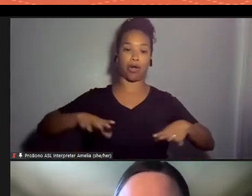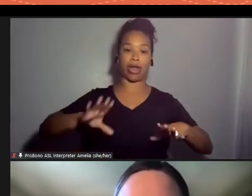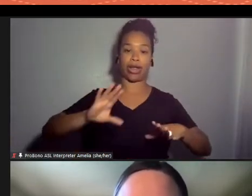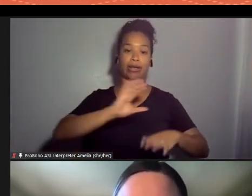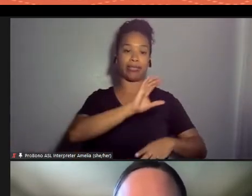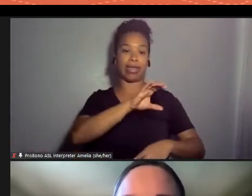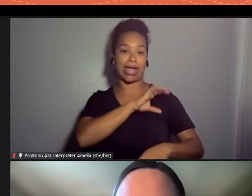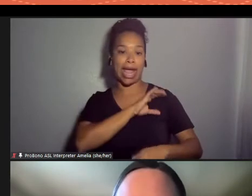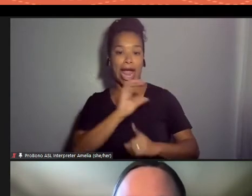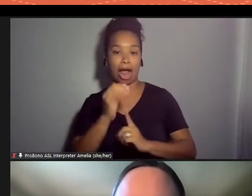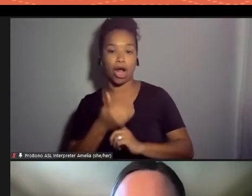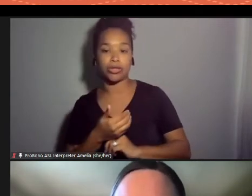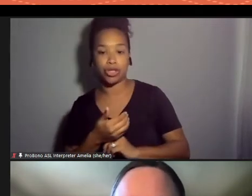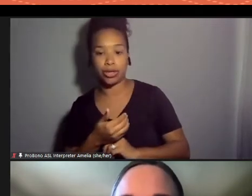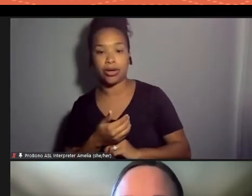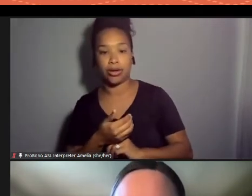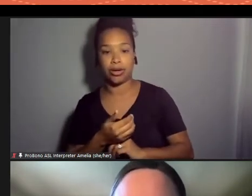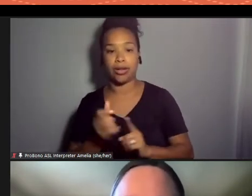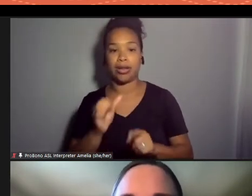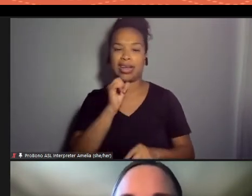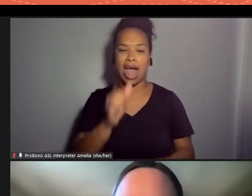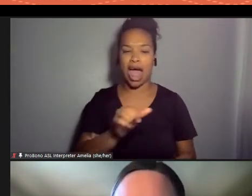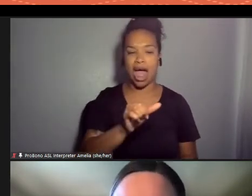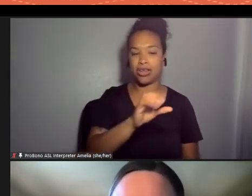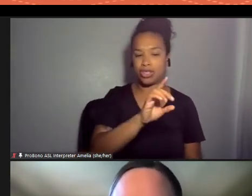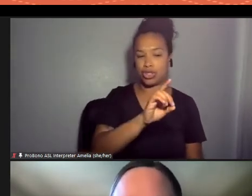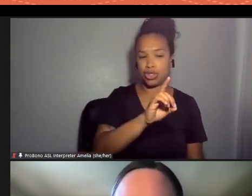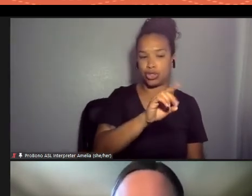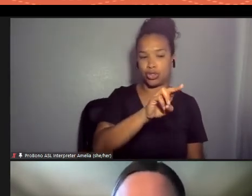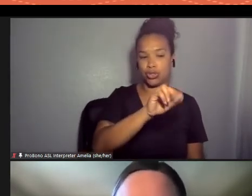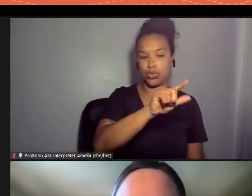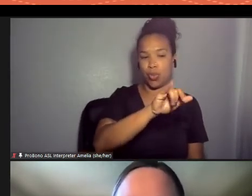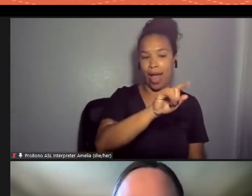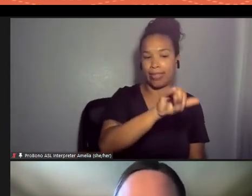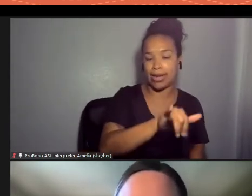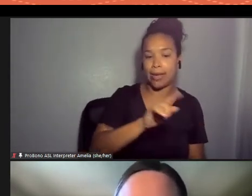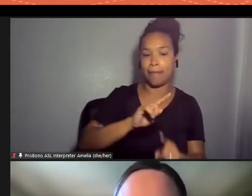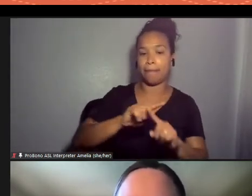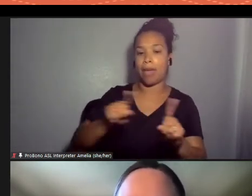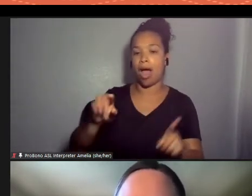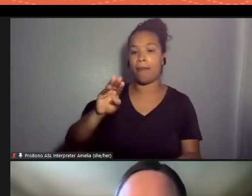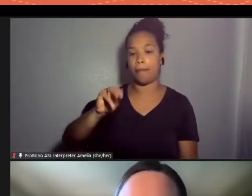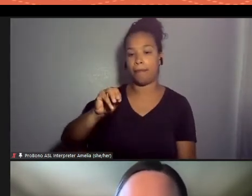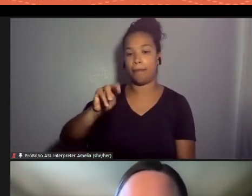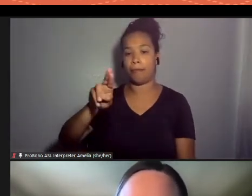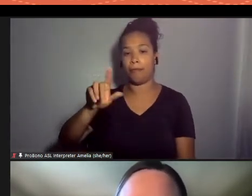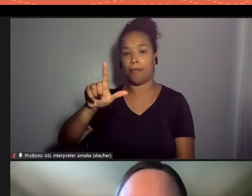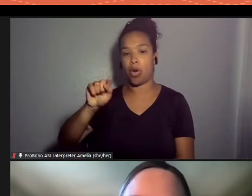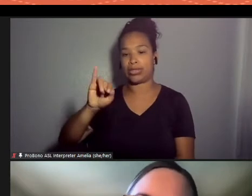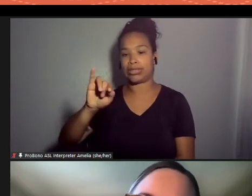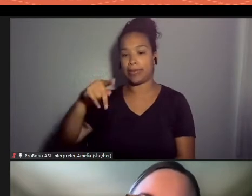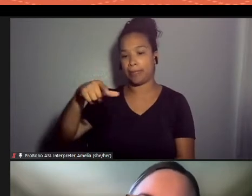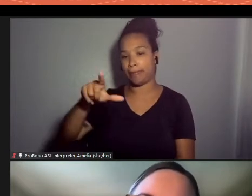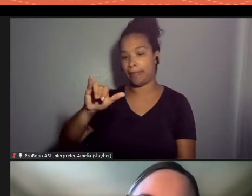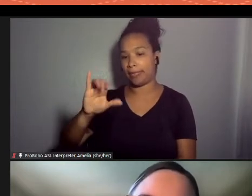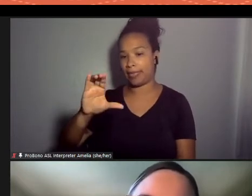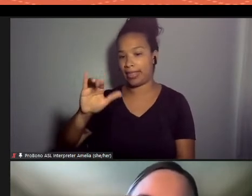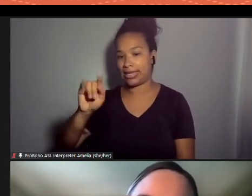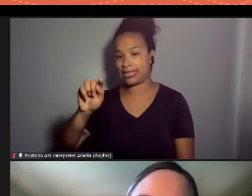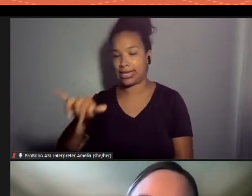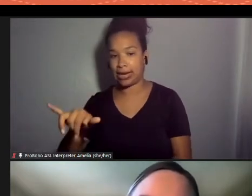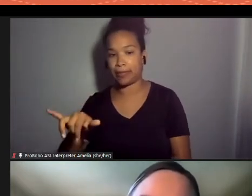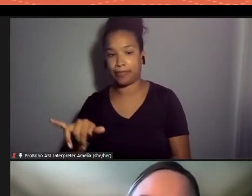a multiplicity. And the last thing that I was thinking about when I was writing to you about that was, oh,